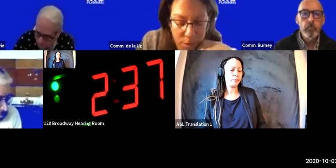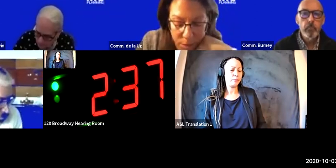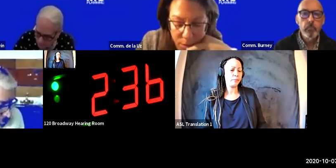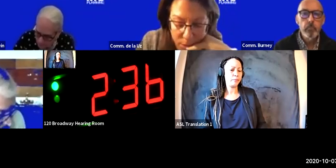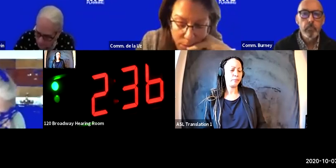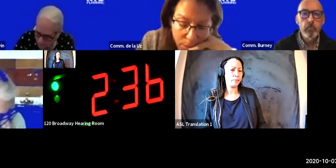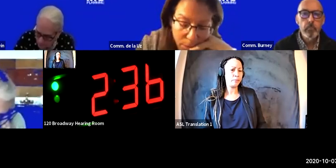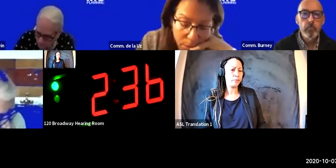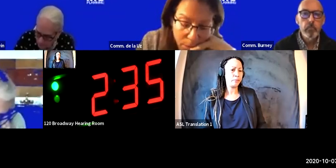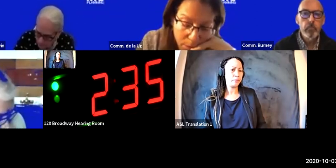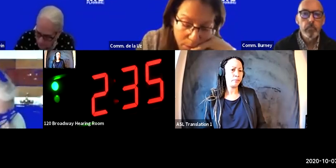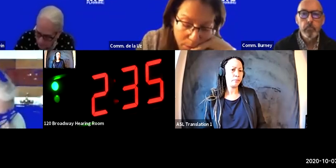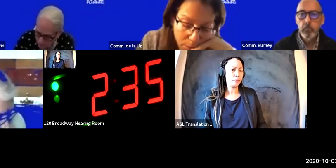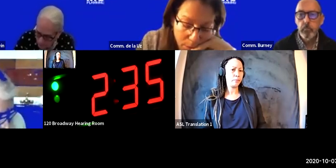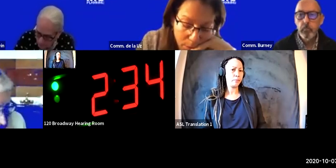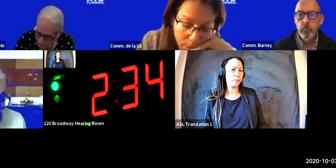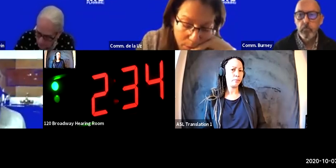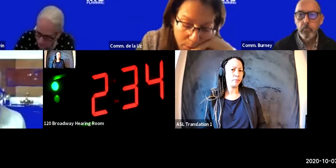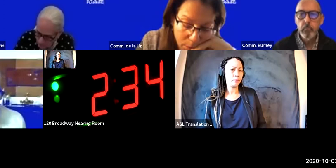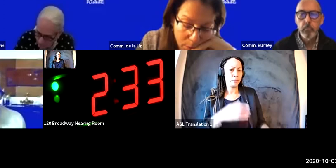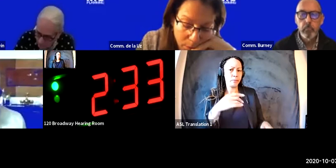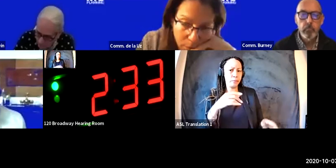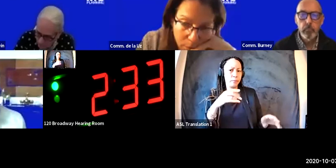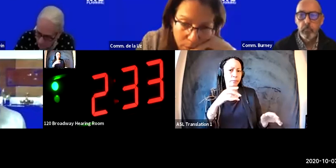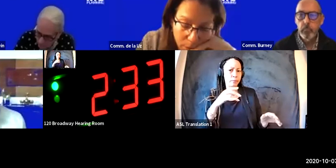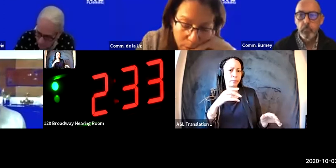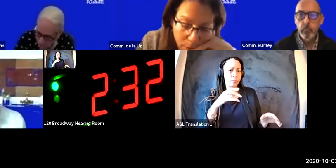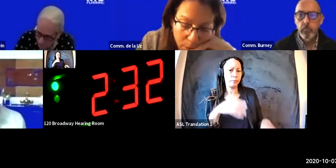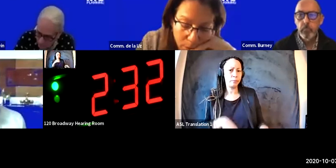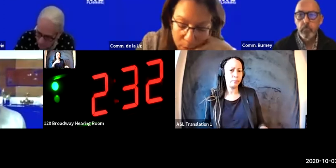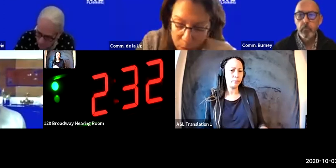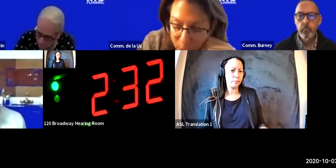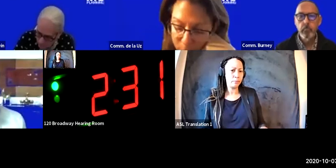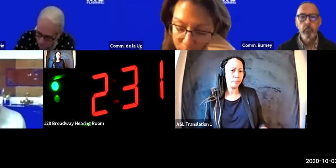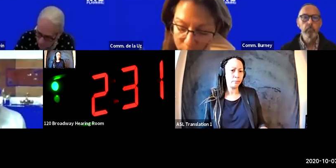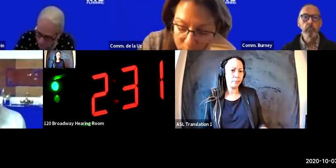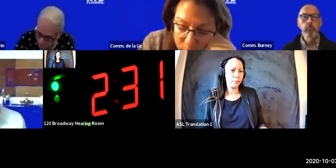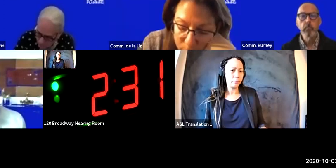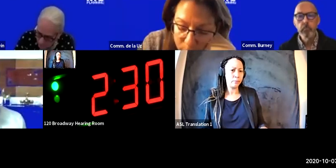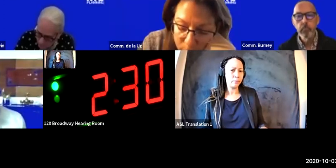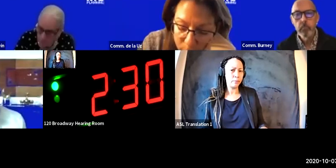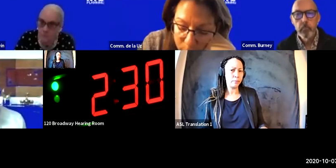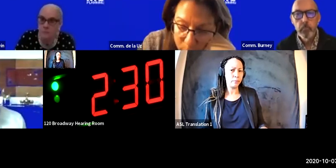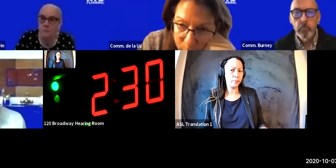Well, my name is Diana. My children attend the International Christian School. So I speak on behalf.